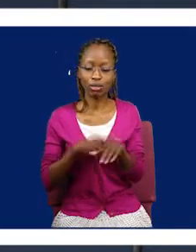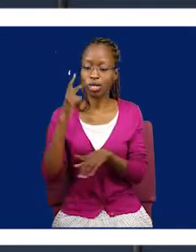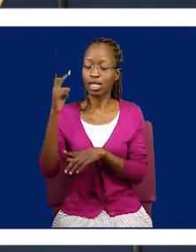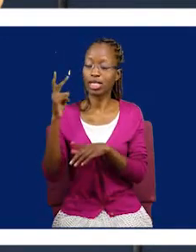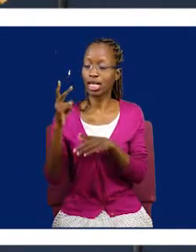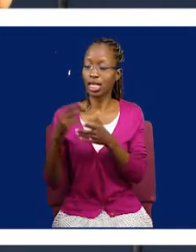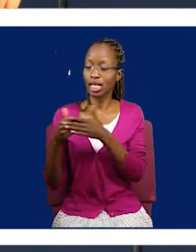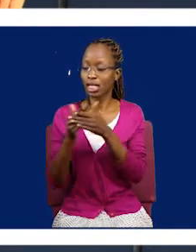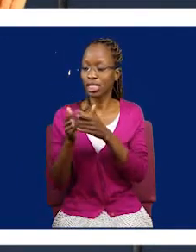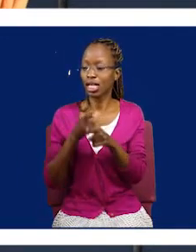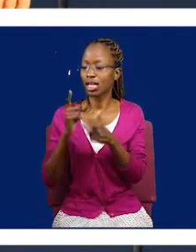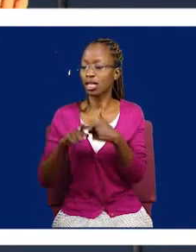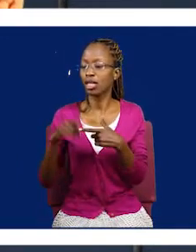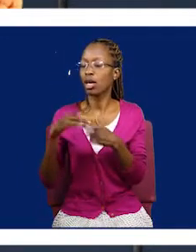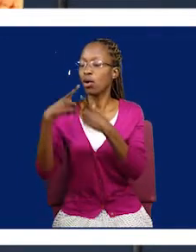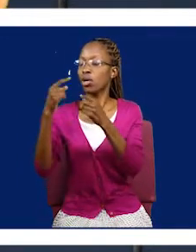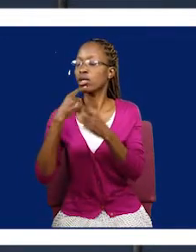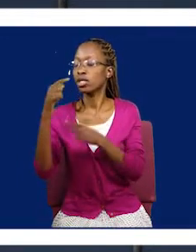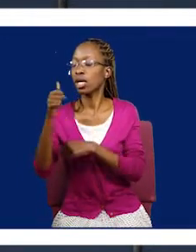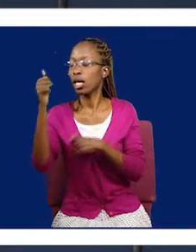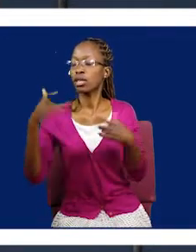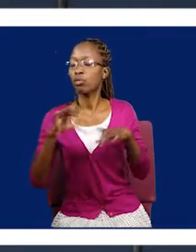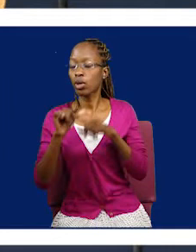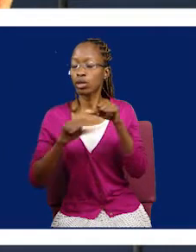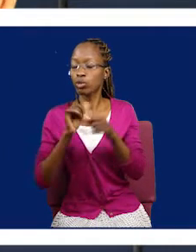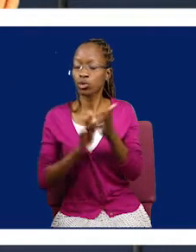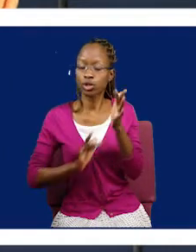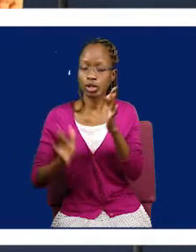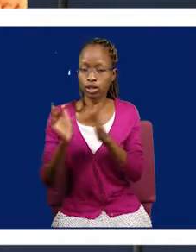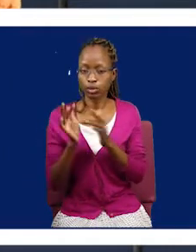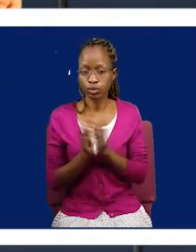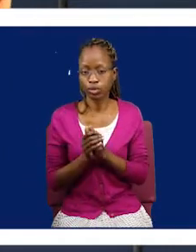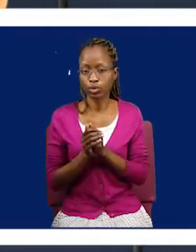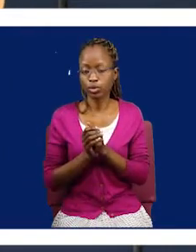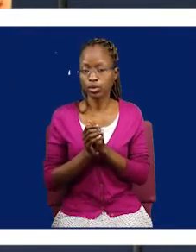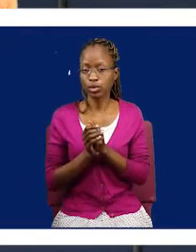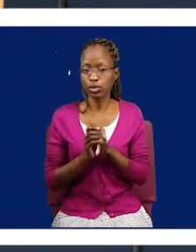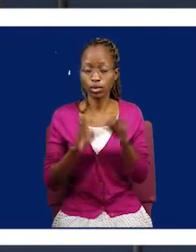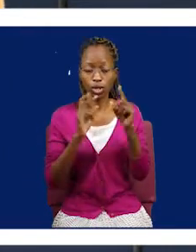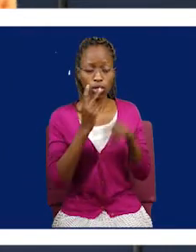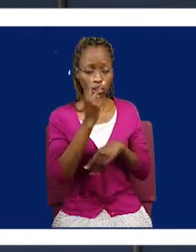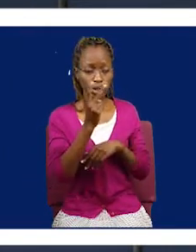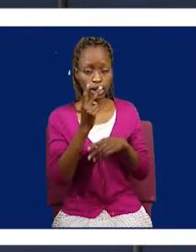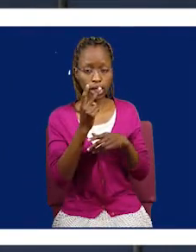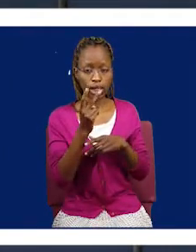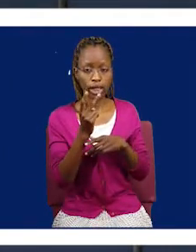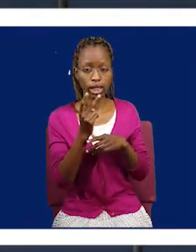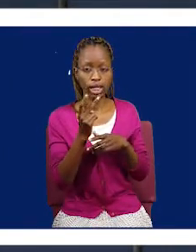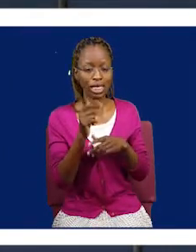saw him, they had to tell others about Jesus. Wow. You see,